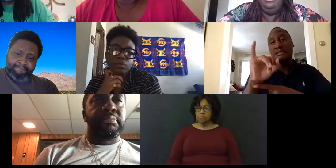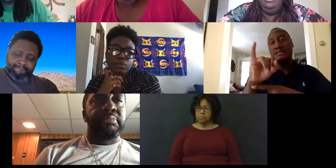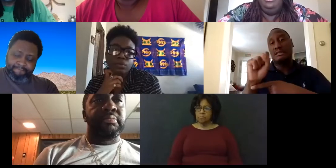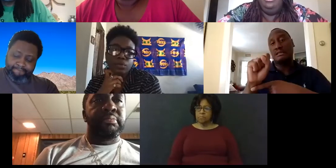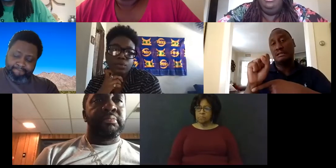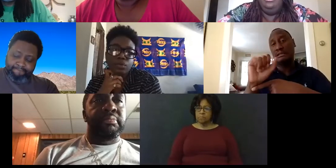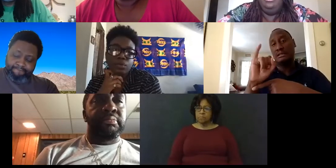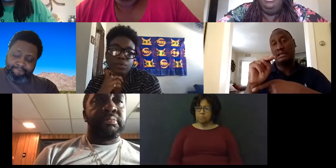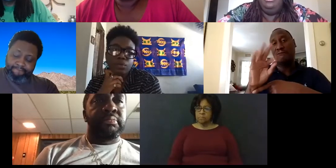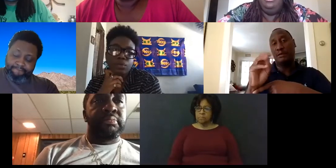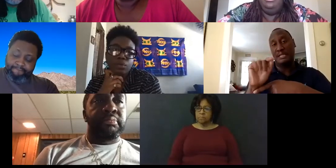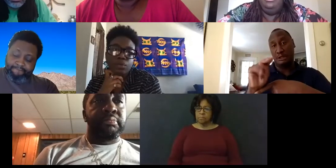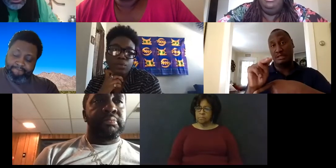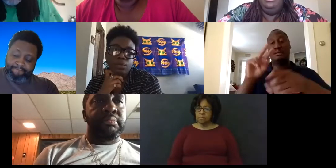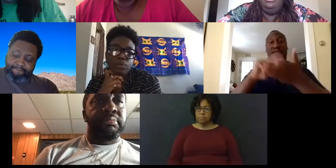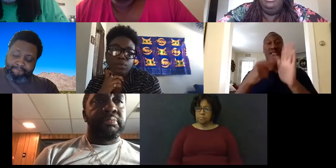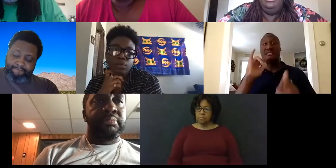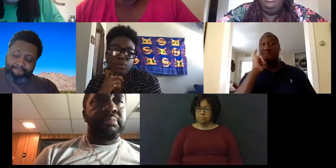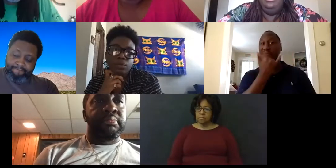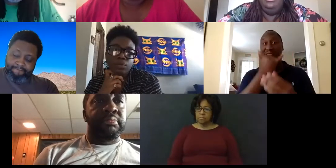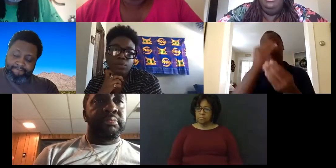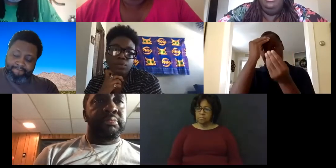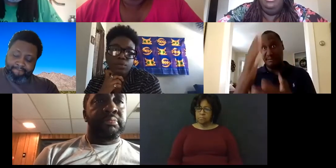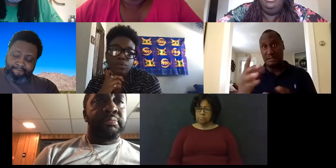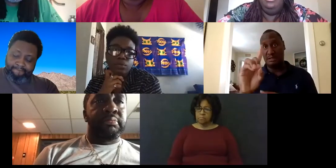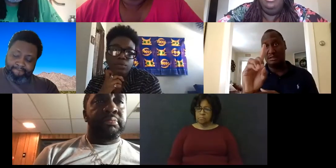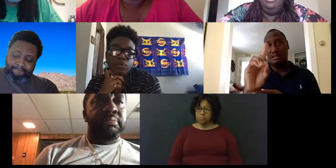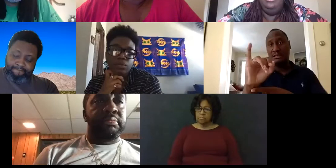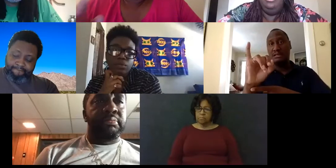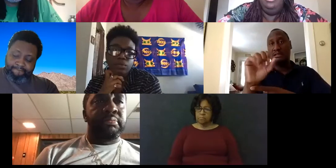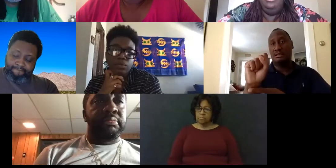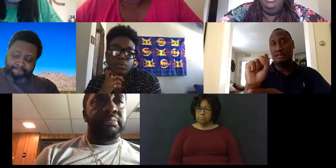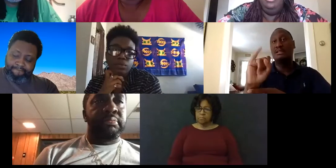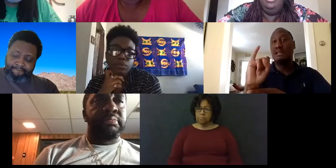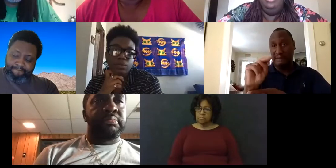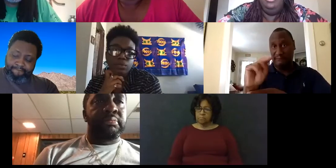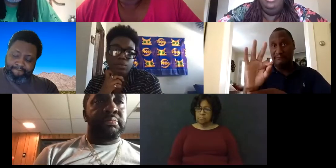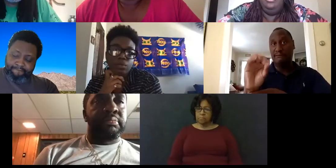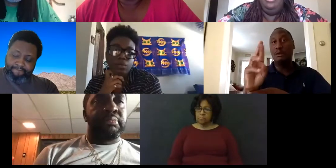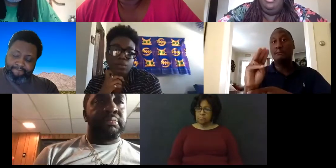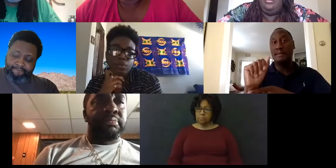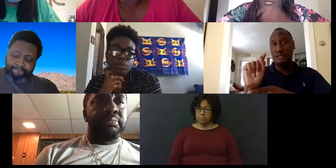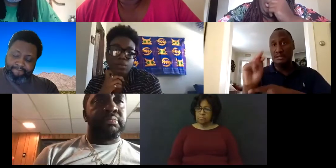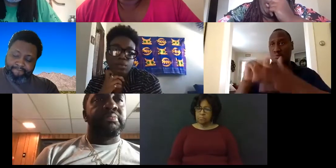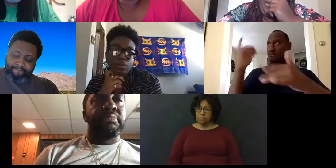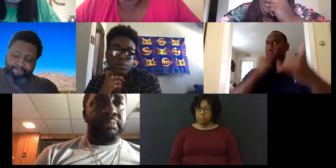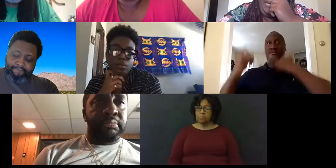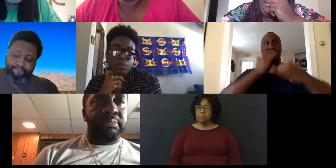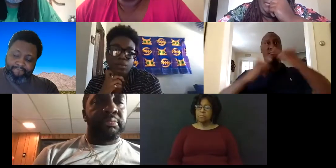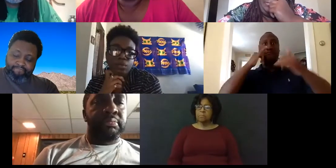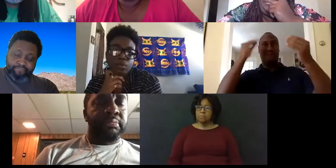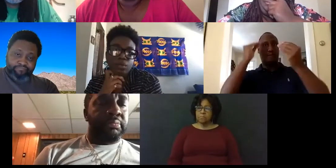have. You know, it's more of a problem when they disseminate the